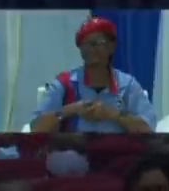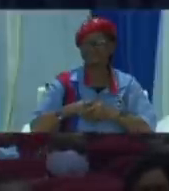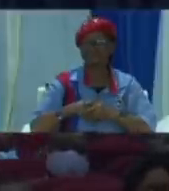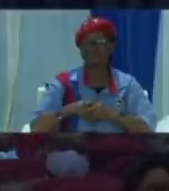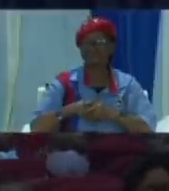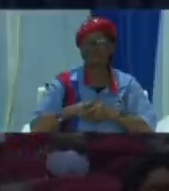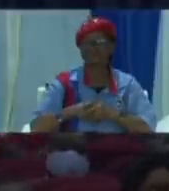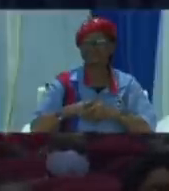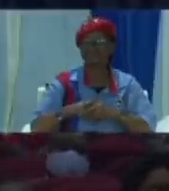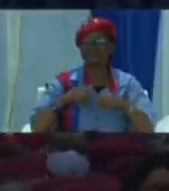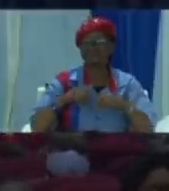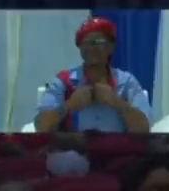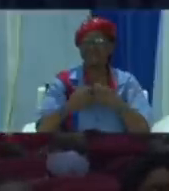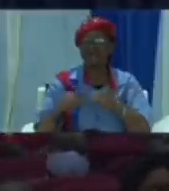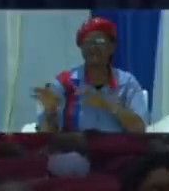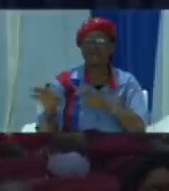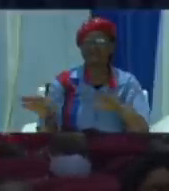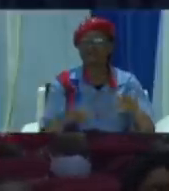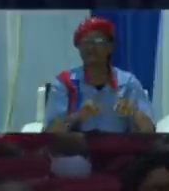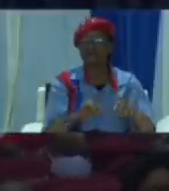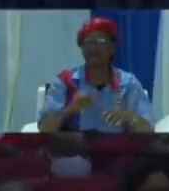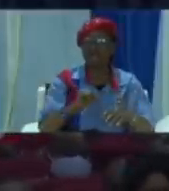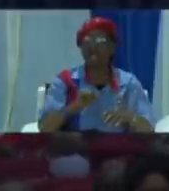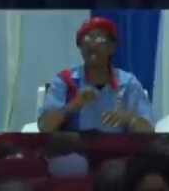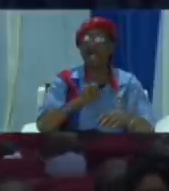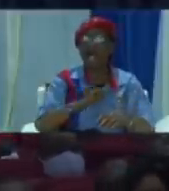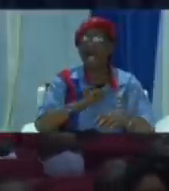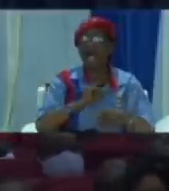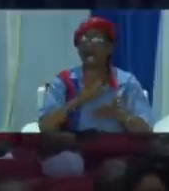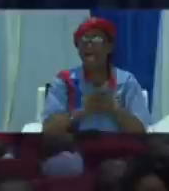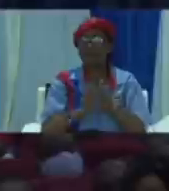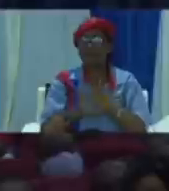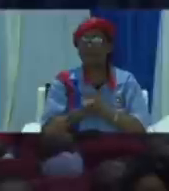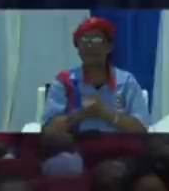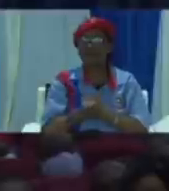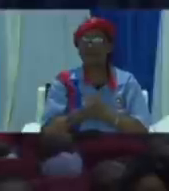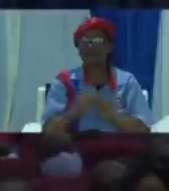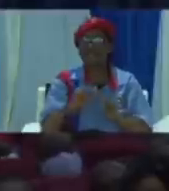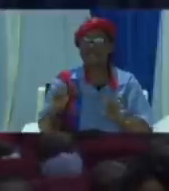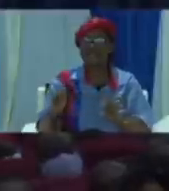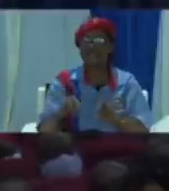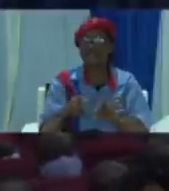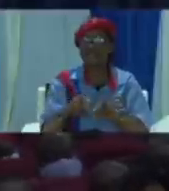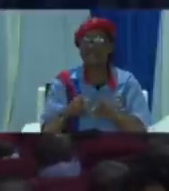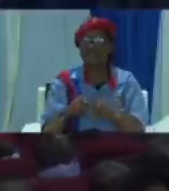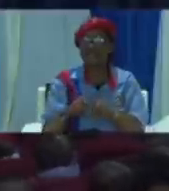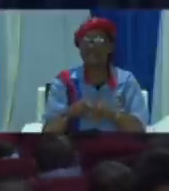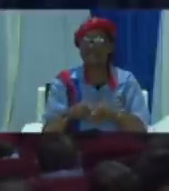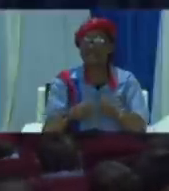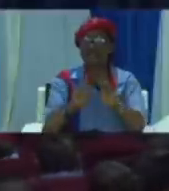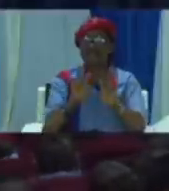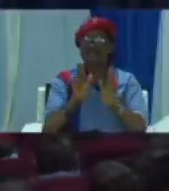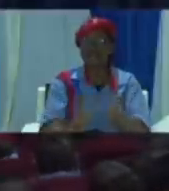How do I become a partaker of a new wave of glory?